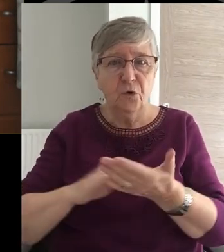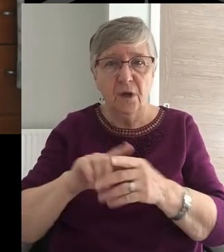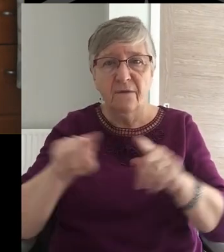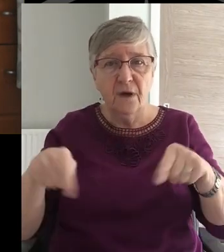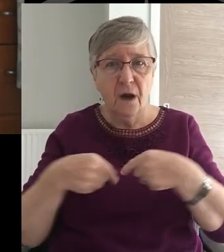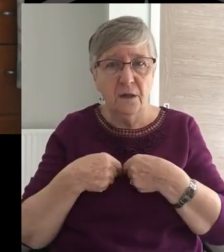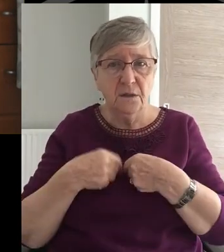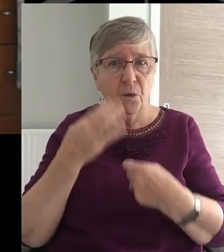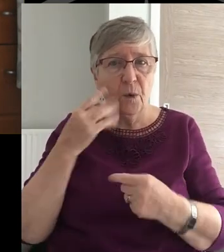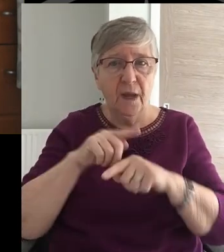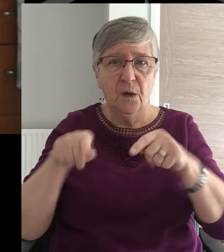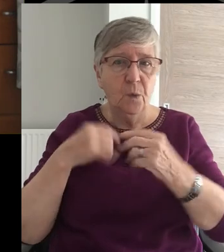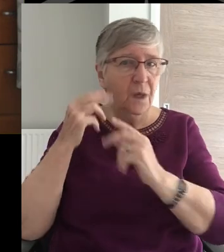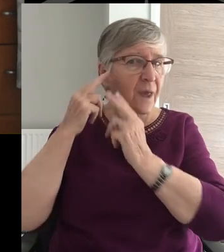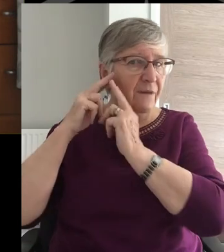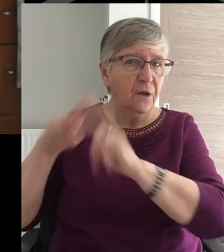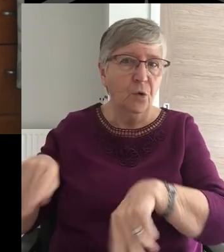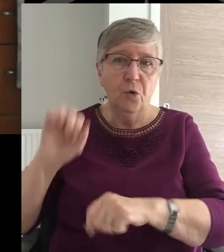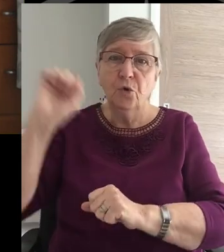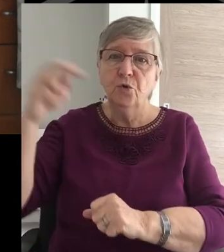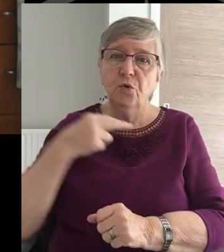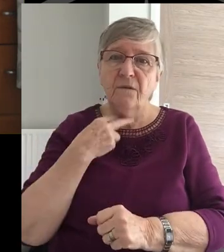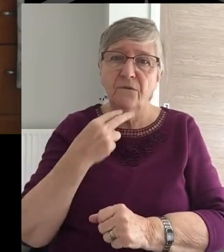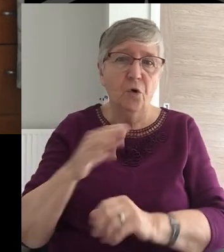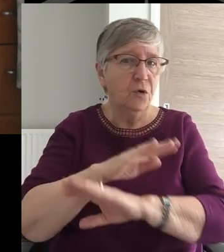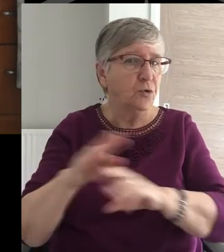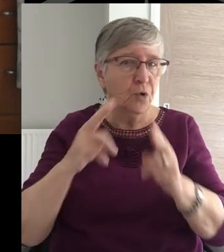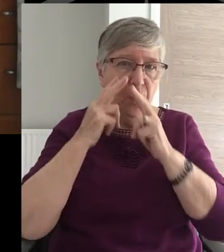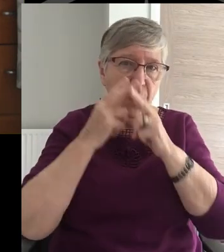your voice and not cared for the world that you have given us.